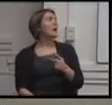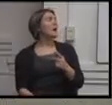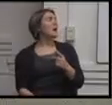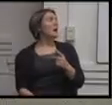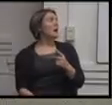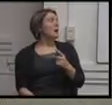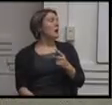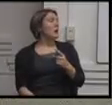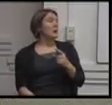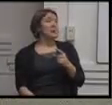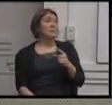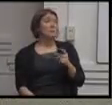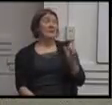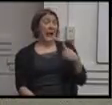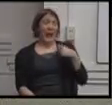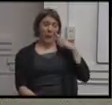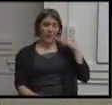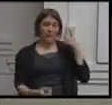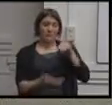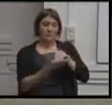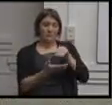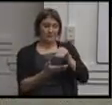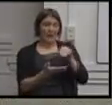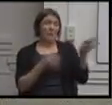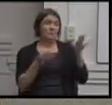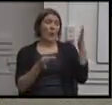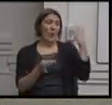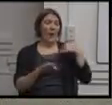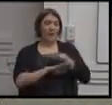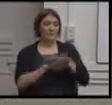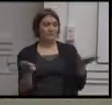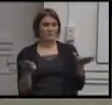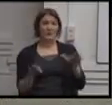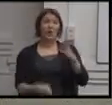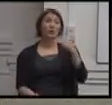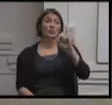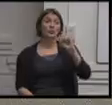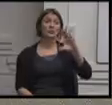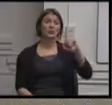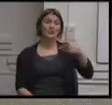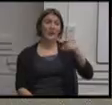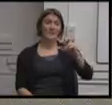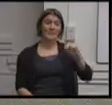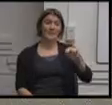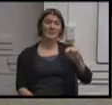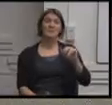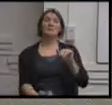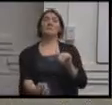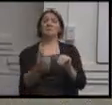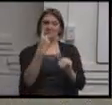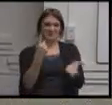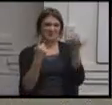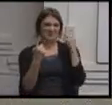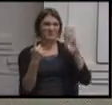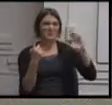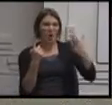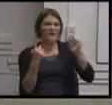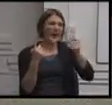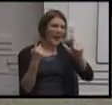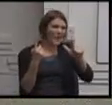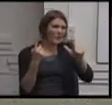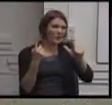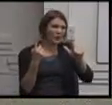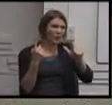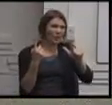I'll then explain why it is I voted against it being on the agenda. Okay. Chris appeared in front of the board in April or March, earlier this